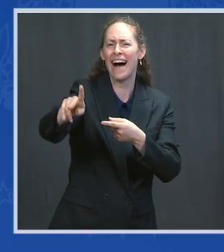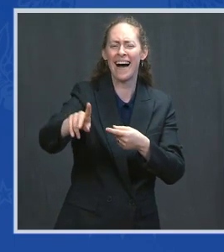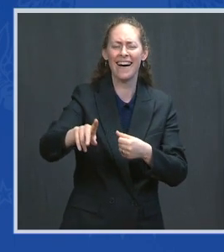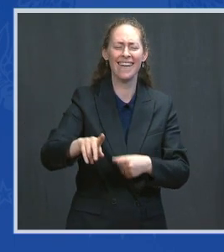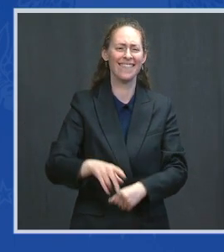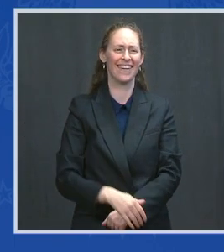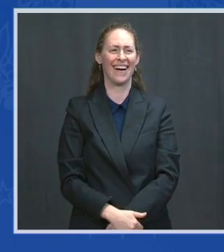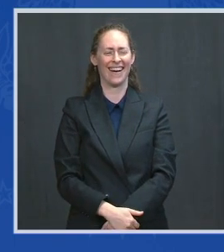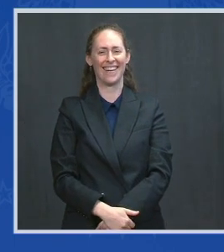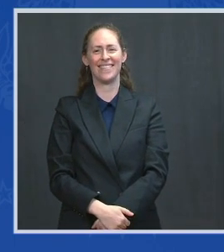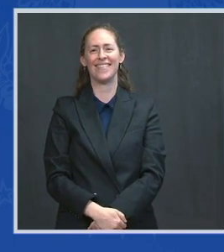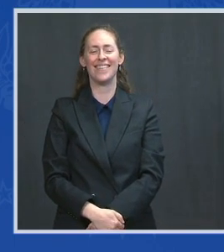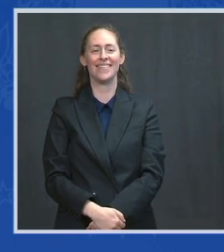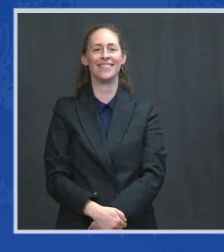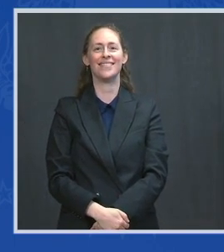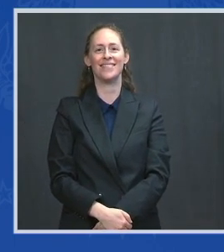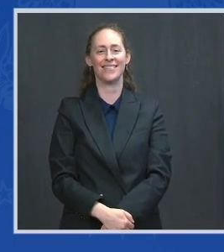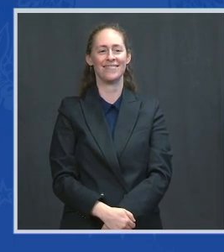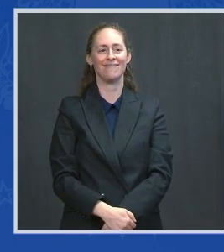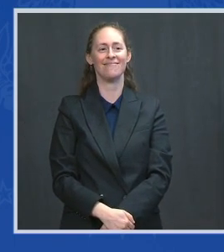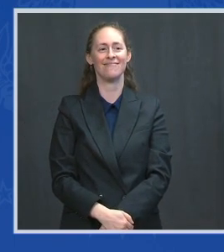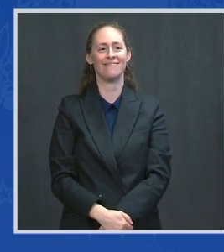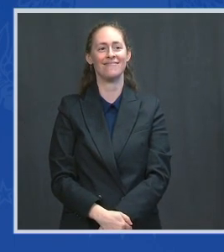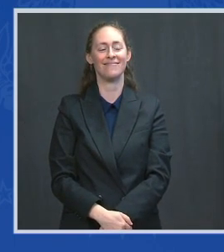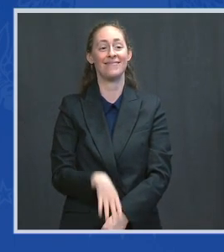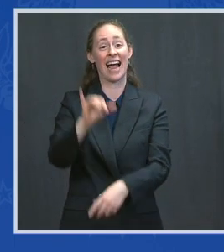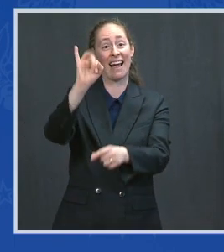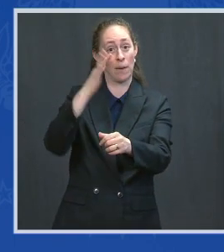I was going to say, unless it was my sister, but she's here.